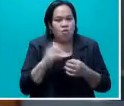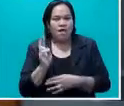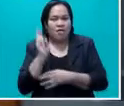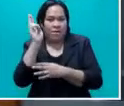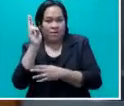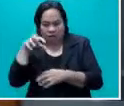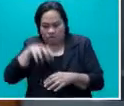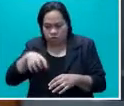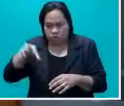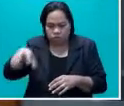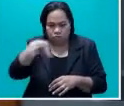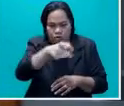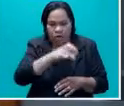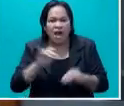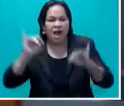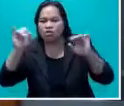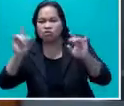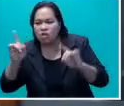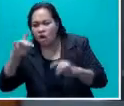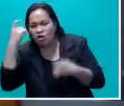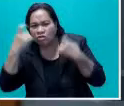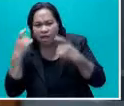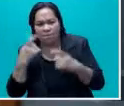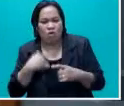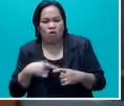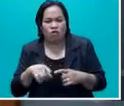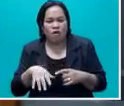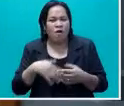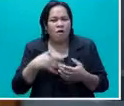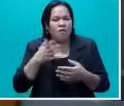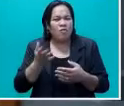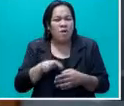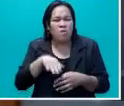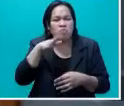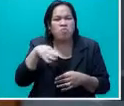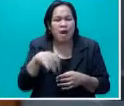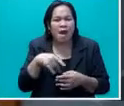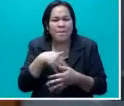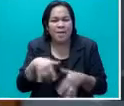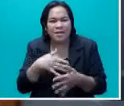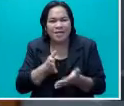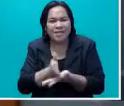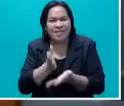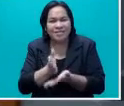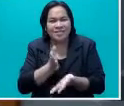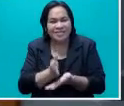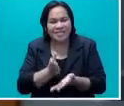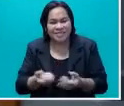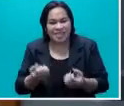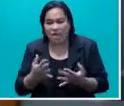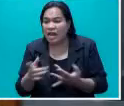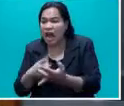their issues of concern in regards to poor public service delivery and any other issues they may have.